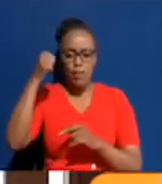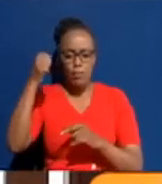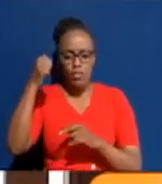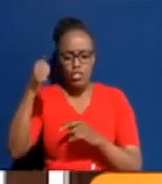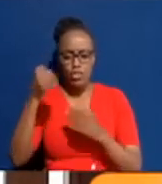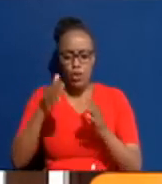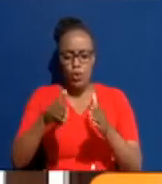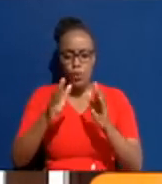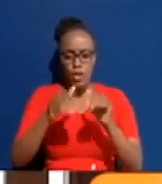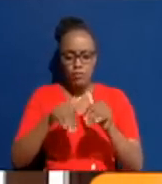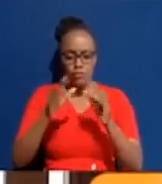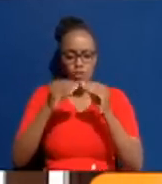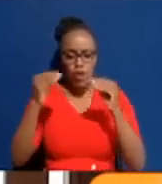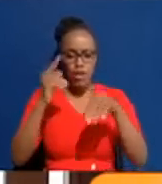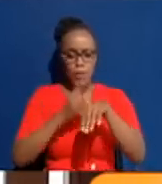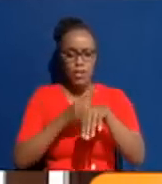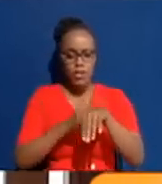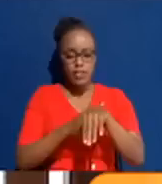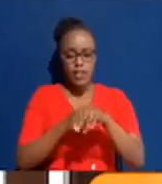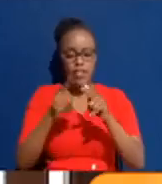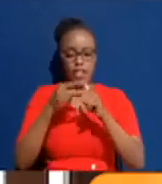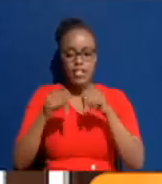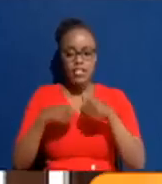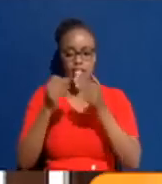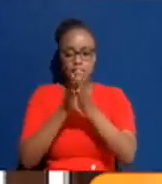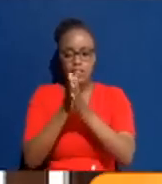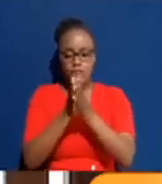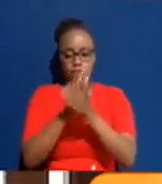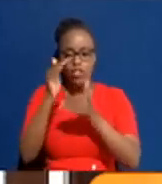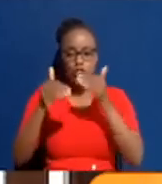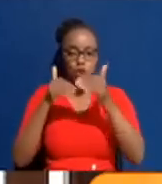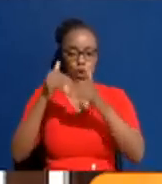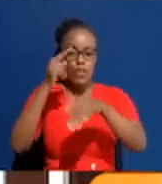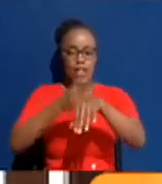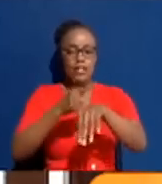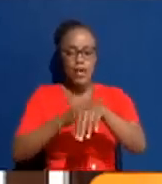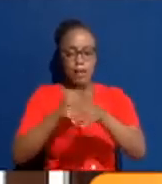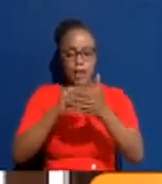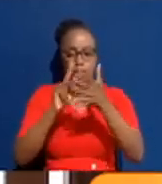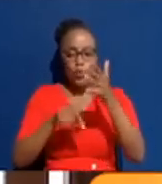alone, it is self-interest all the time. And